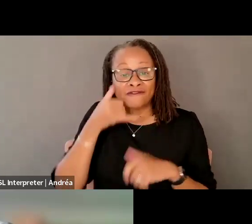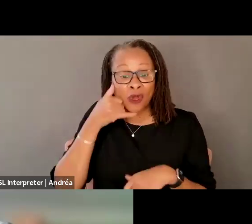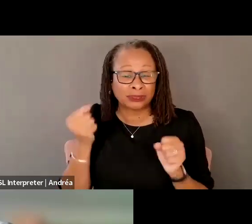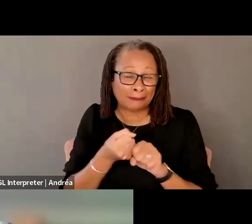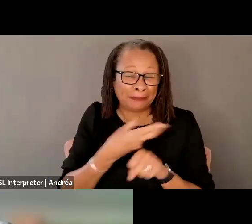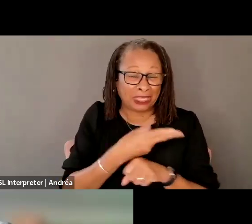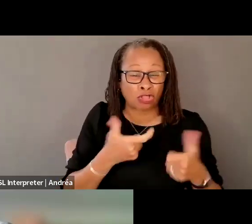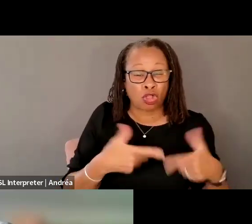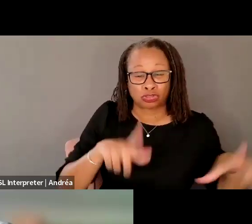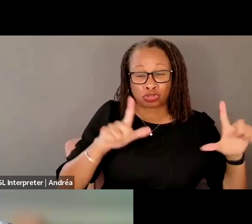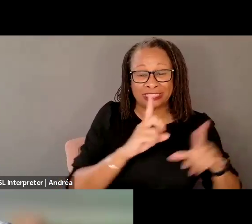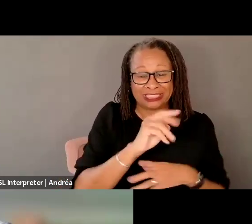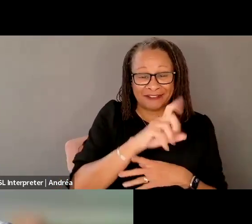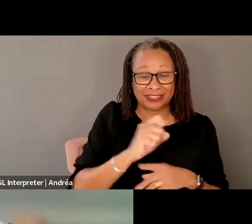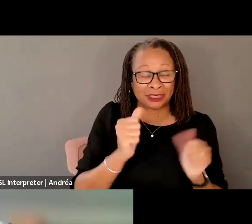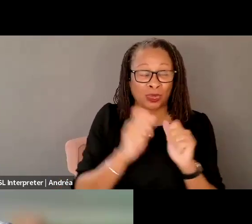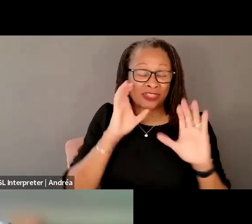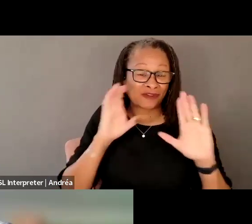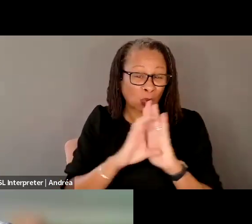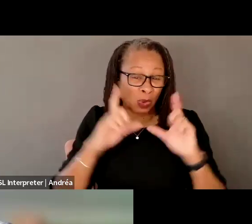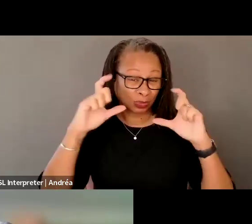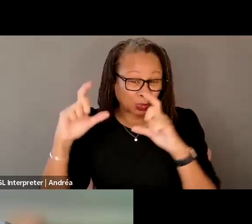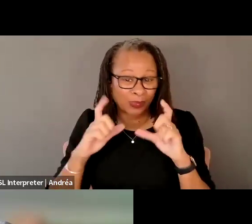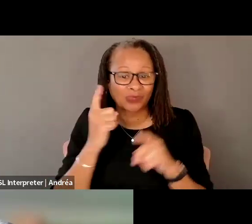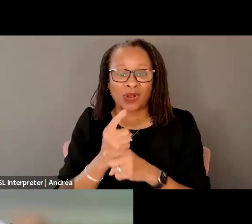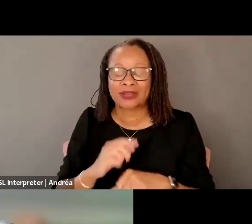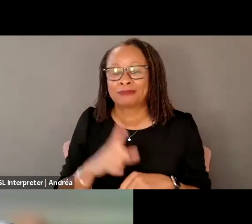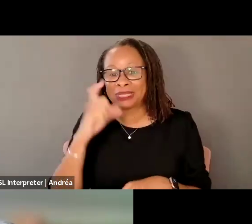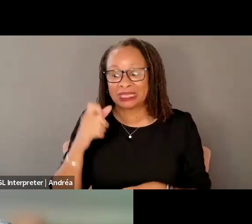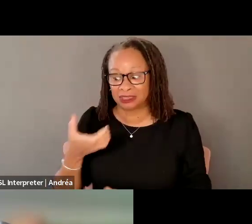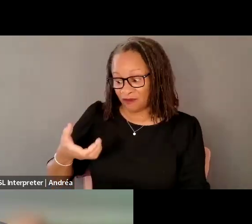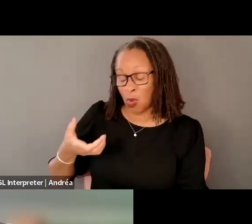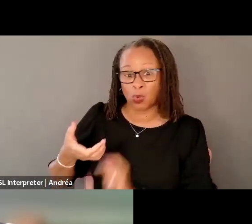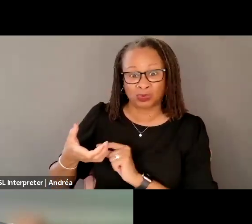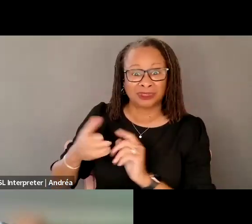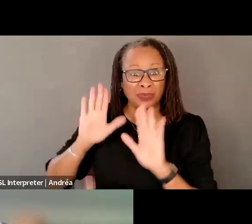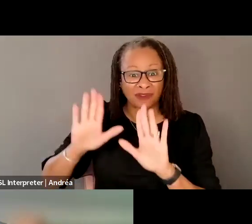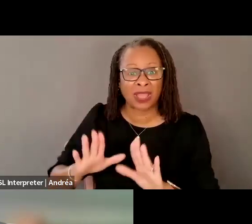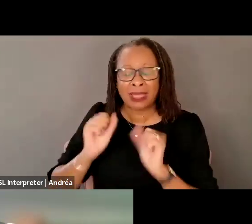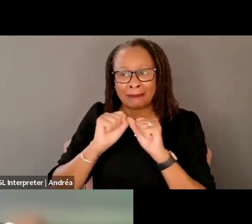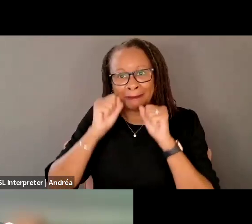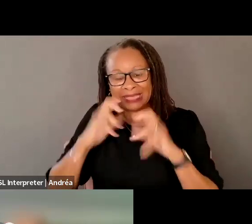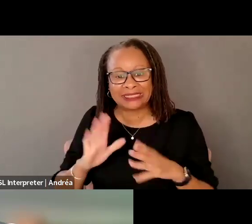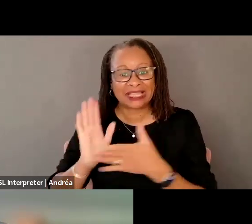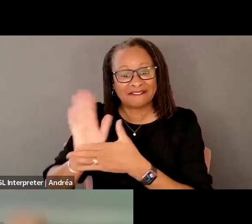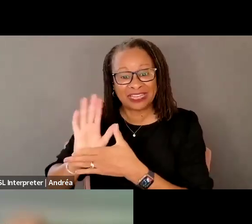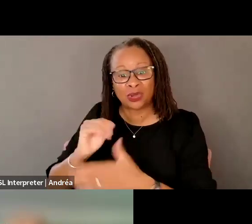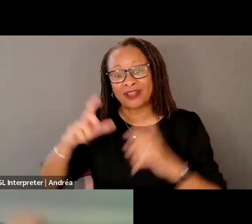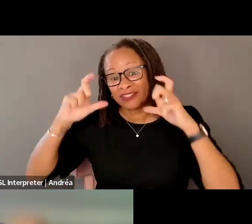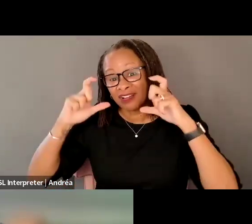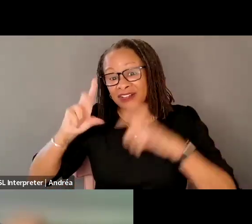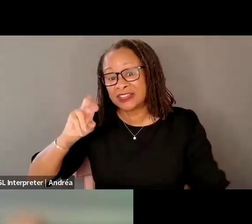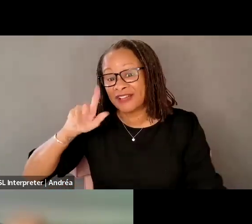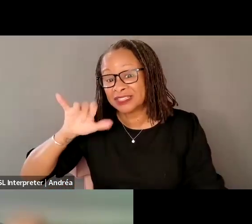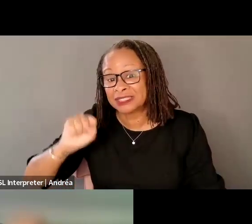because, right, in so many ways, that's what these things have become is really fantastic and amazing video and photography devices. But